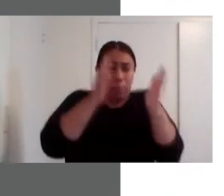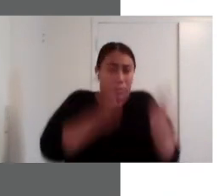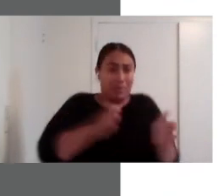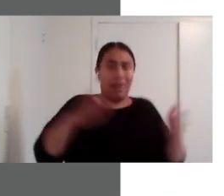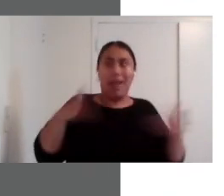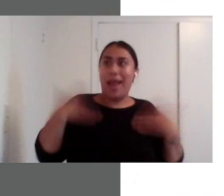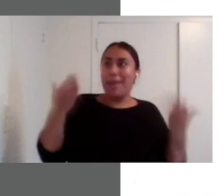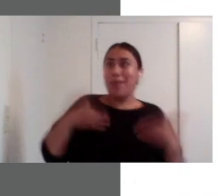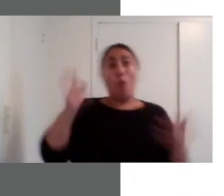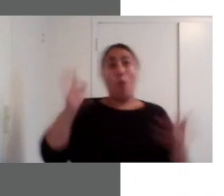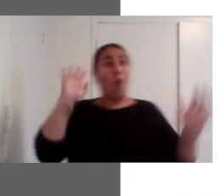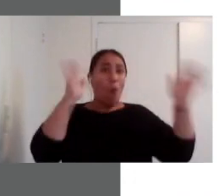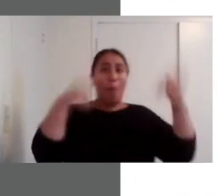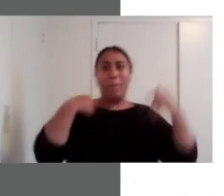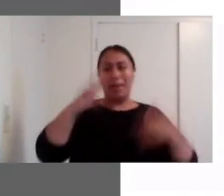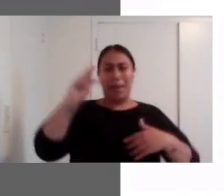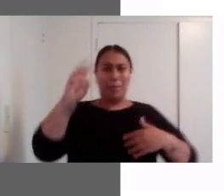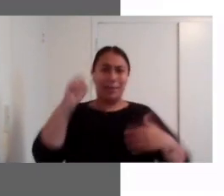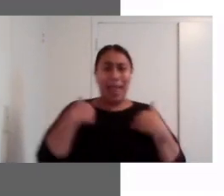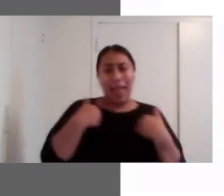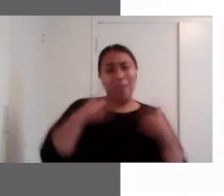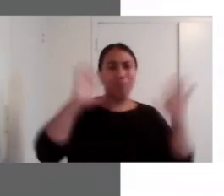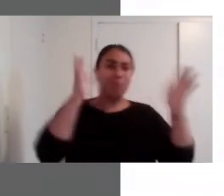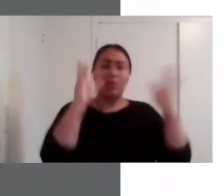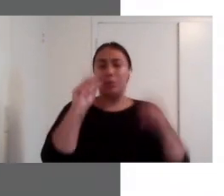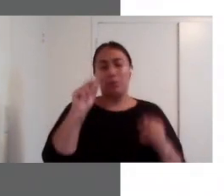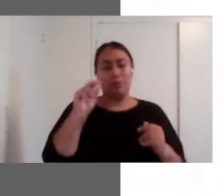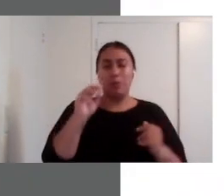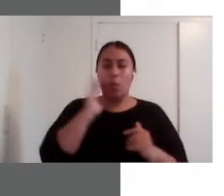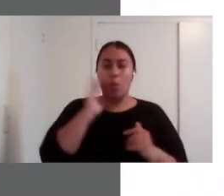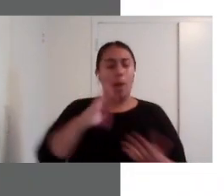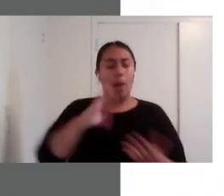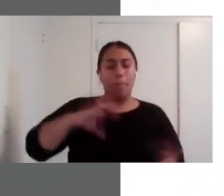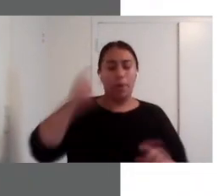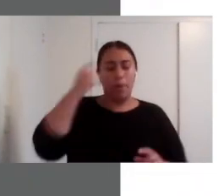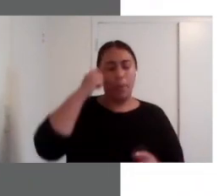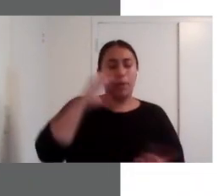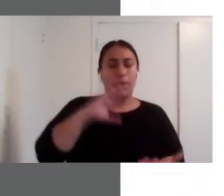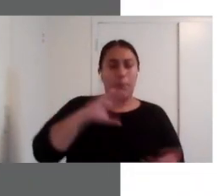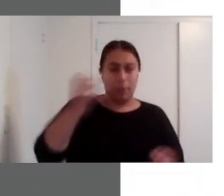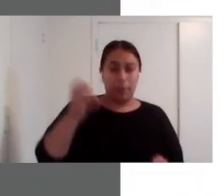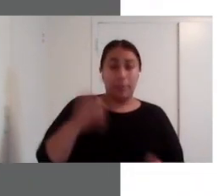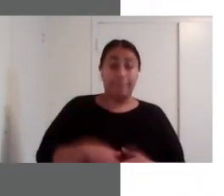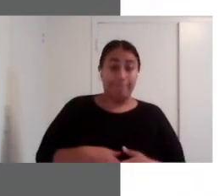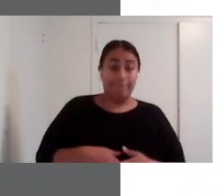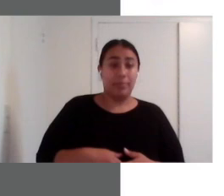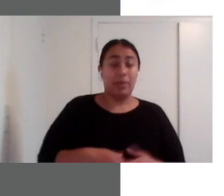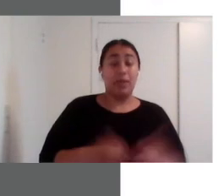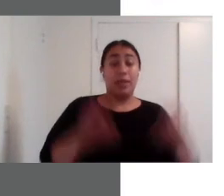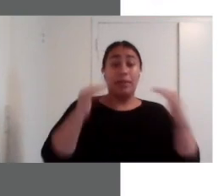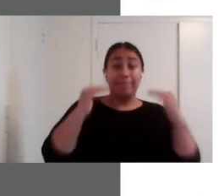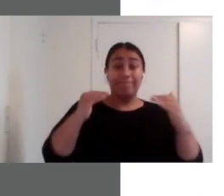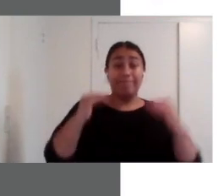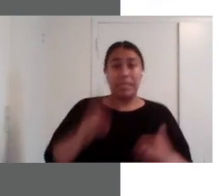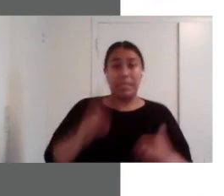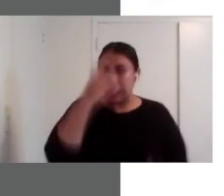are activated right there in the cell. And if we pay a little more attention to exactly what's going on, it plays a role in potassium